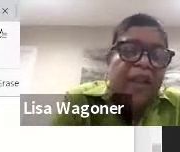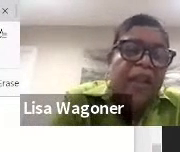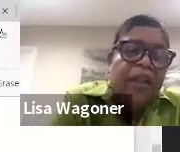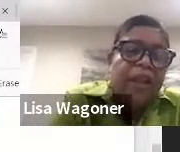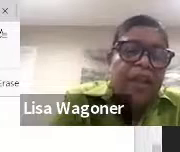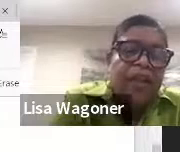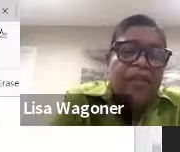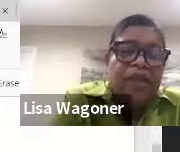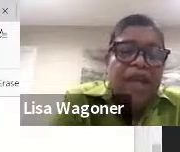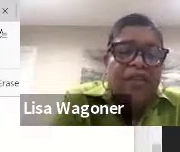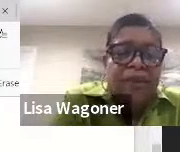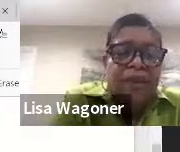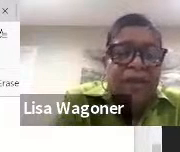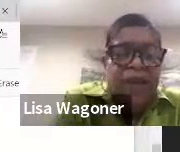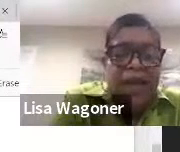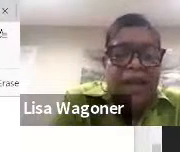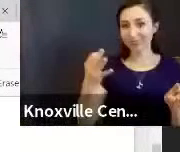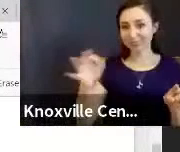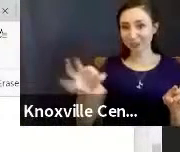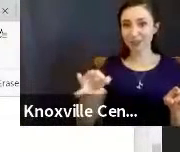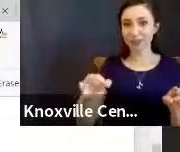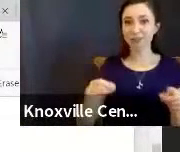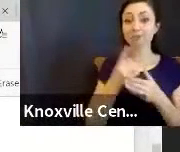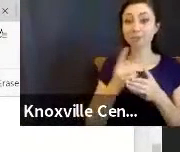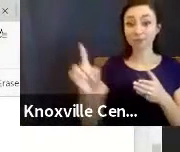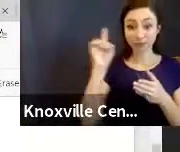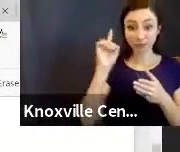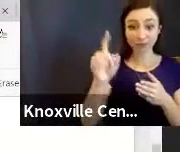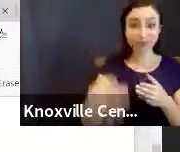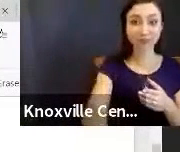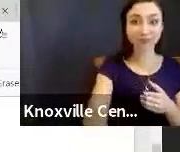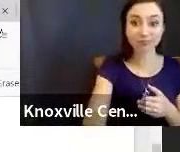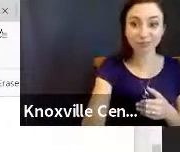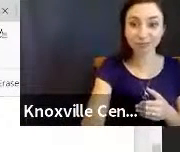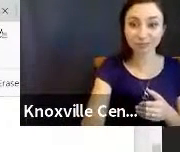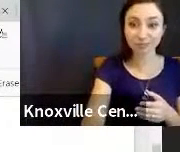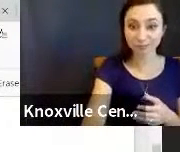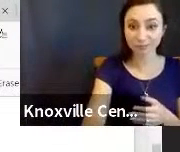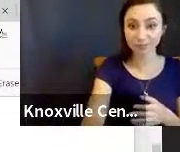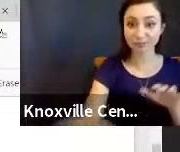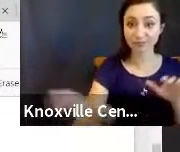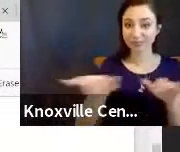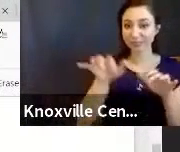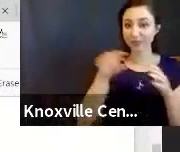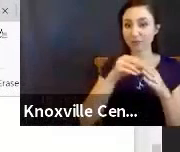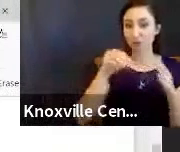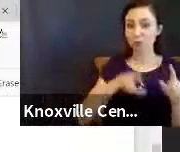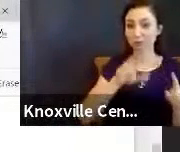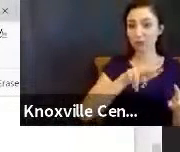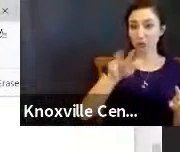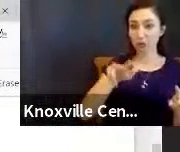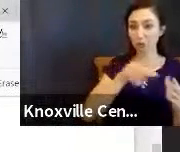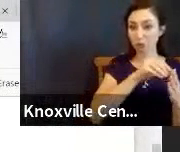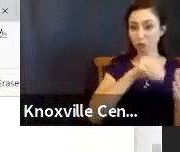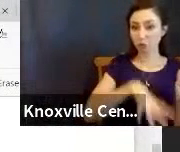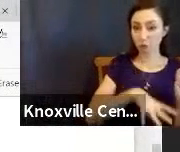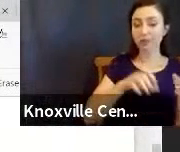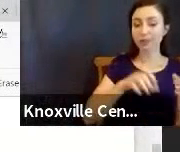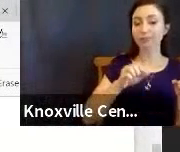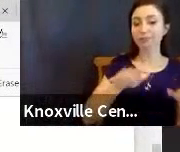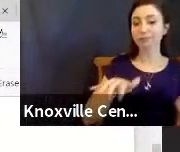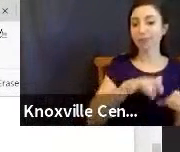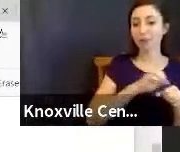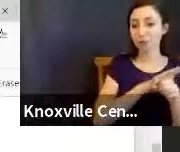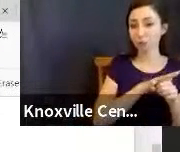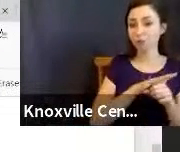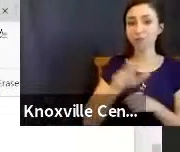19th. So last week we had active students of 33 and 20 staff. So next